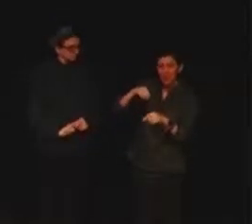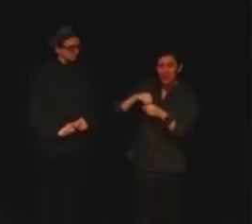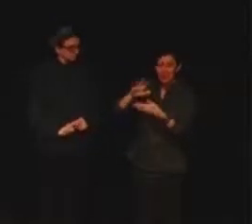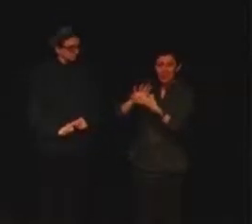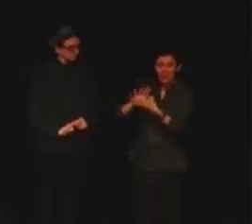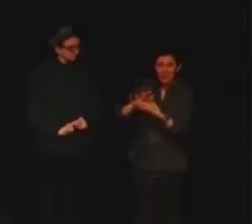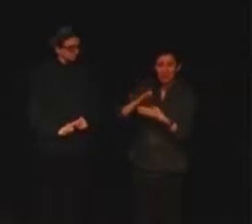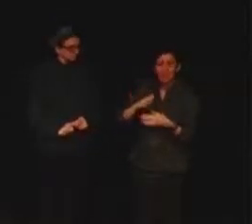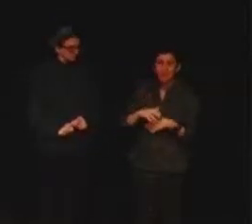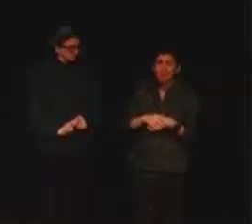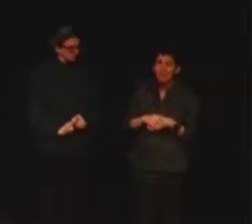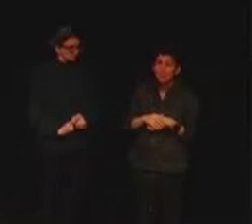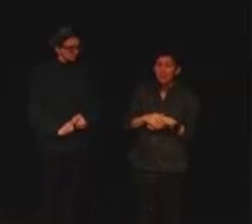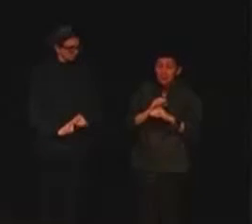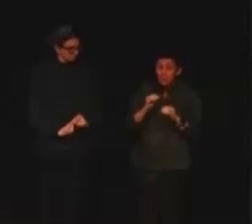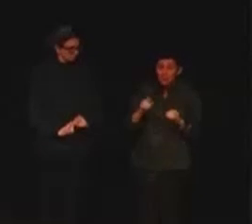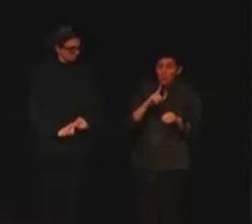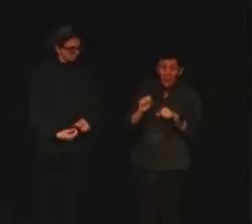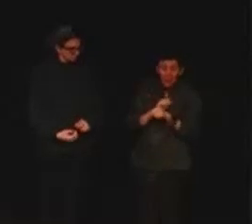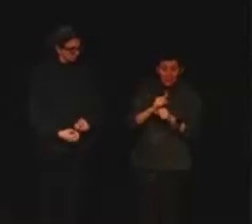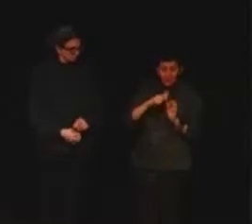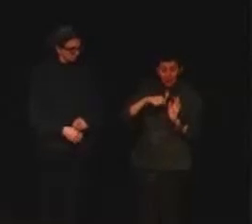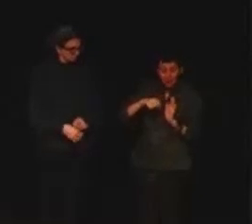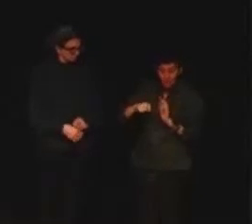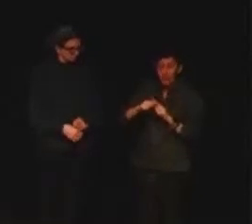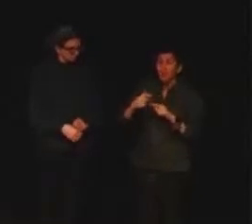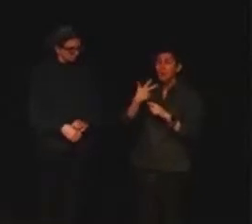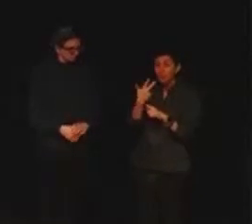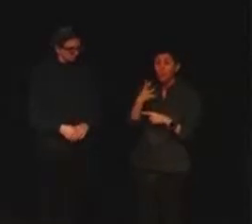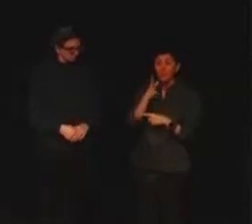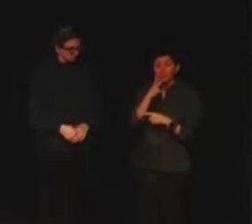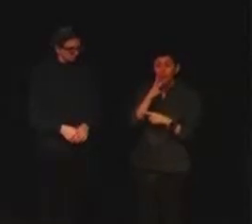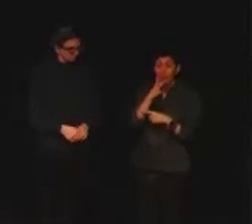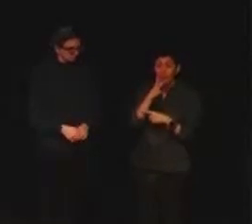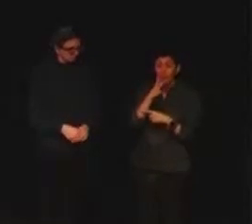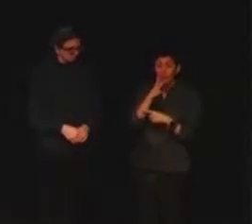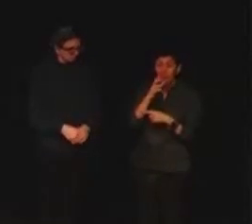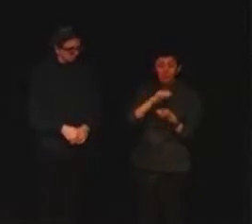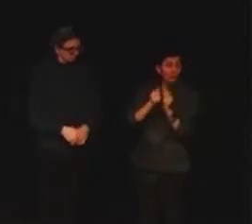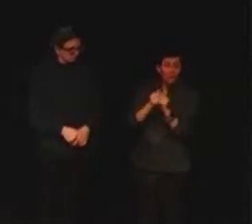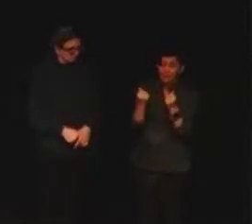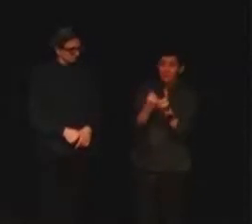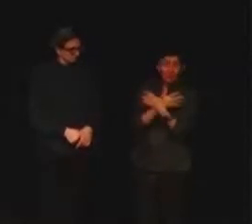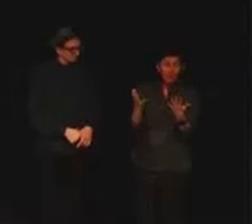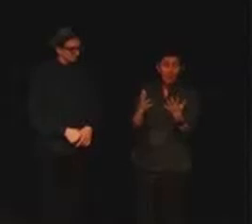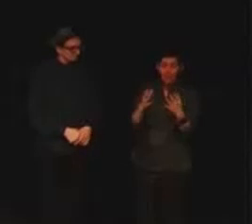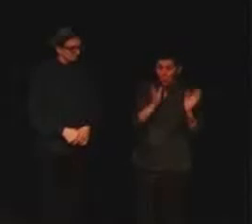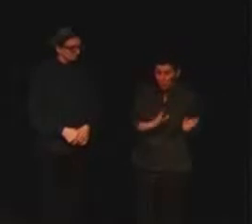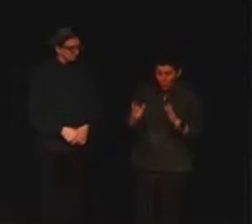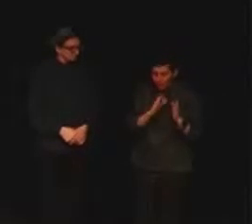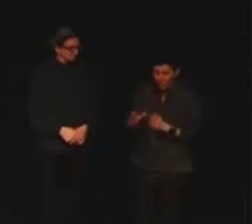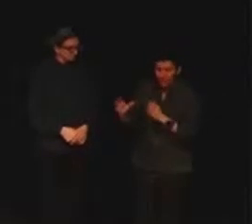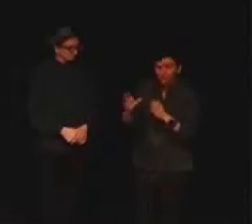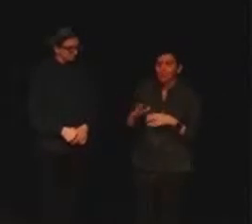But no coverage of it, but it was these three moms who changed the game. So like Ben said, you know, you never